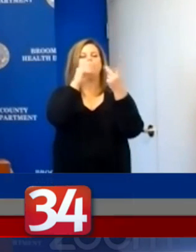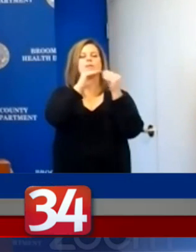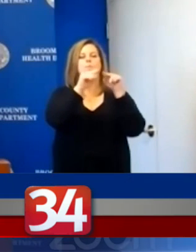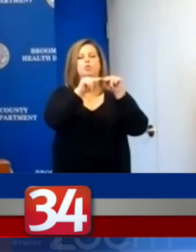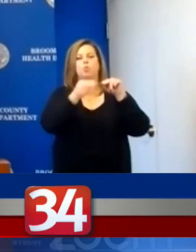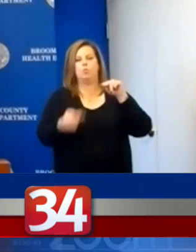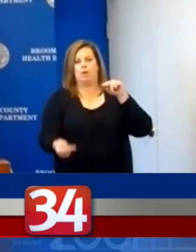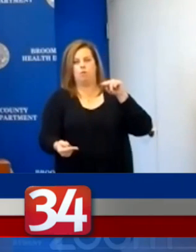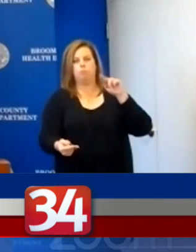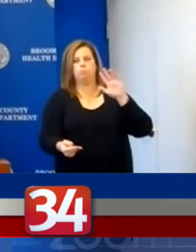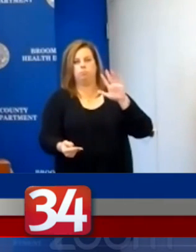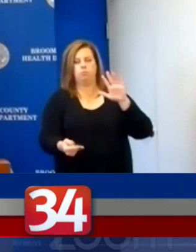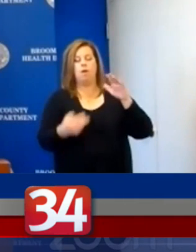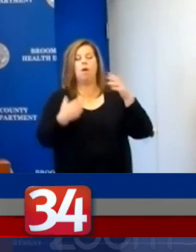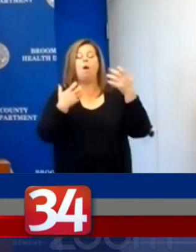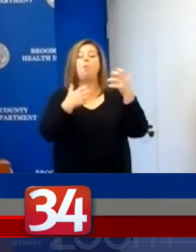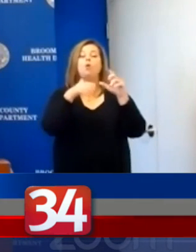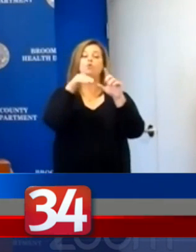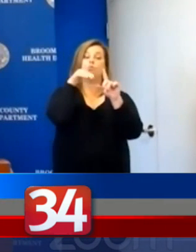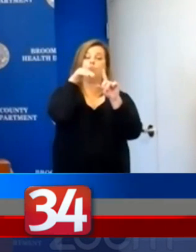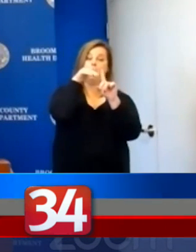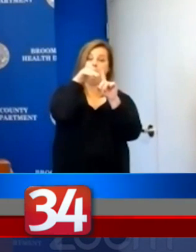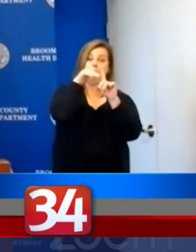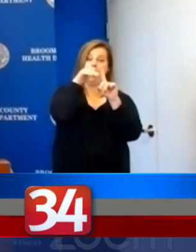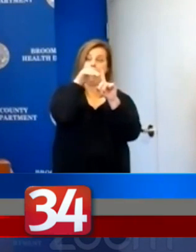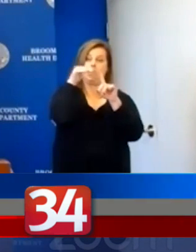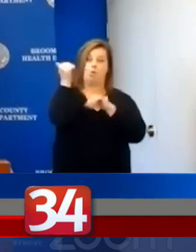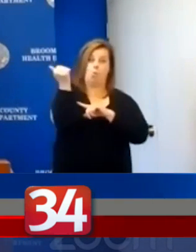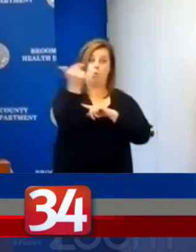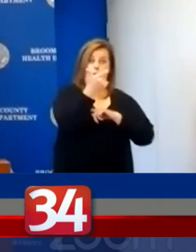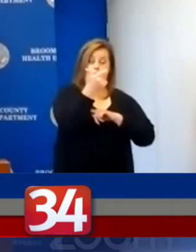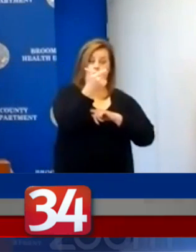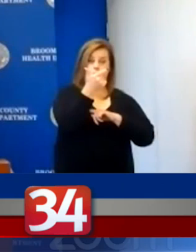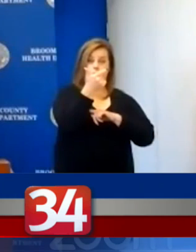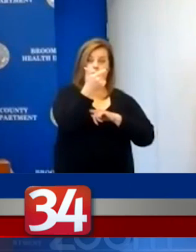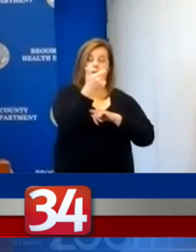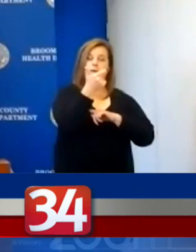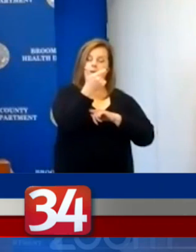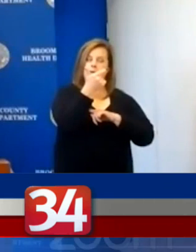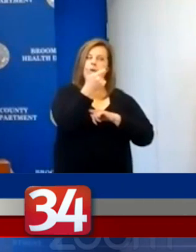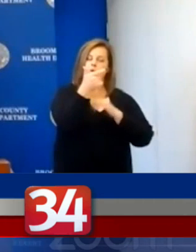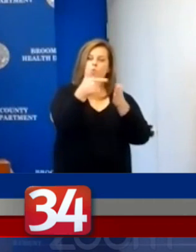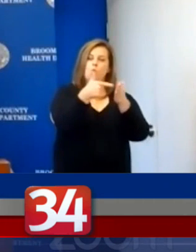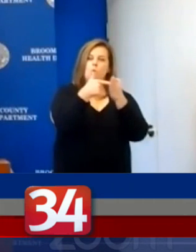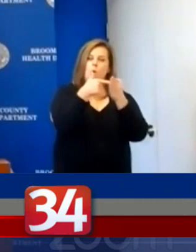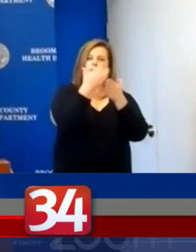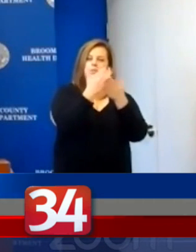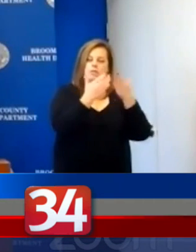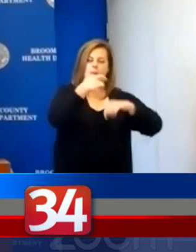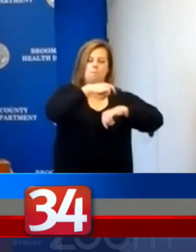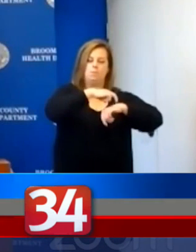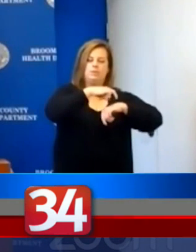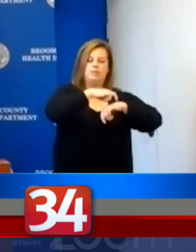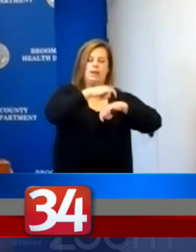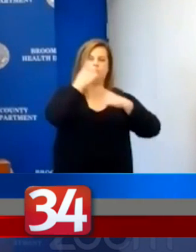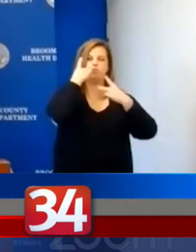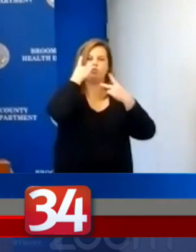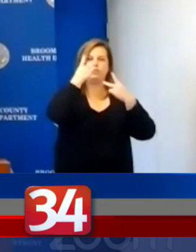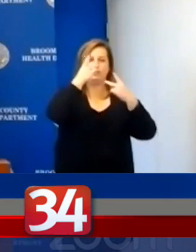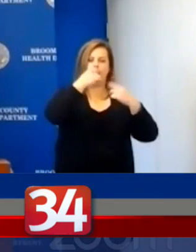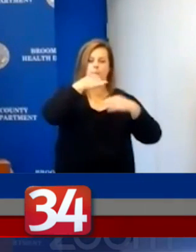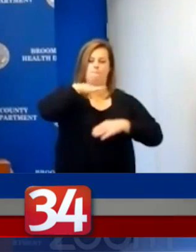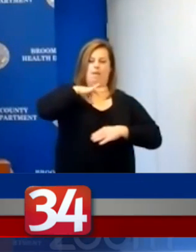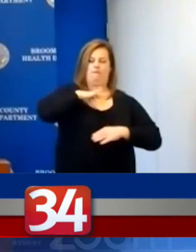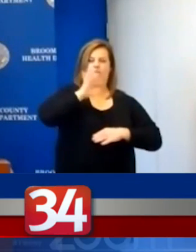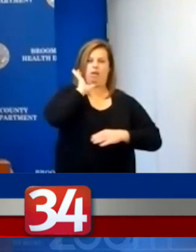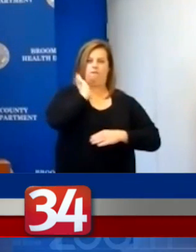I do want to remind people that it does take some time to see the effort of our work. This is